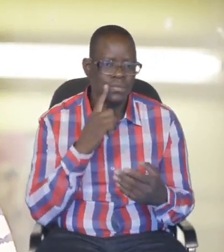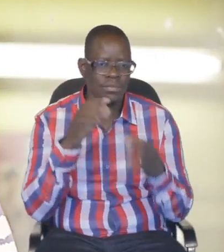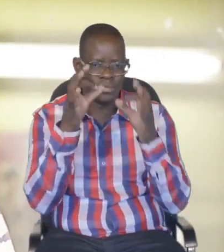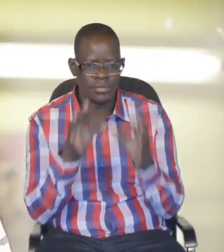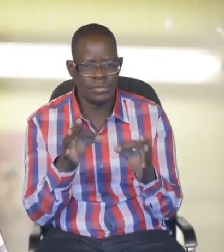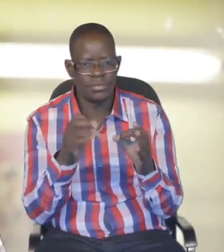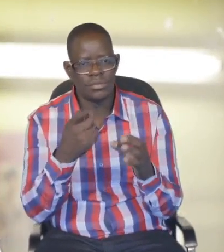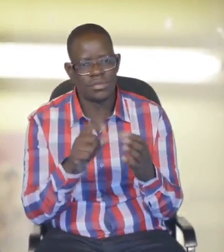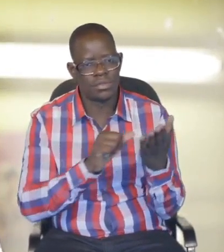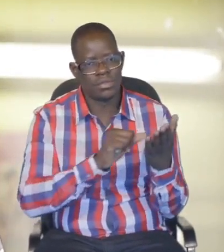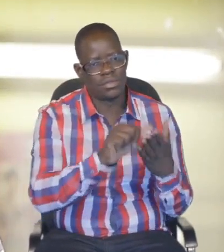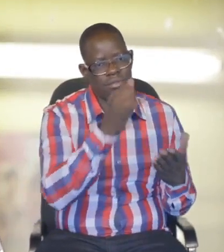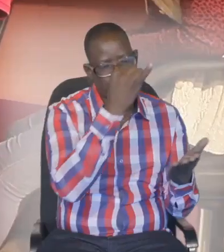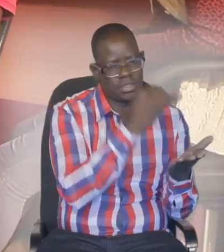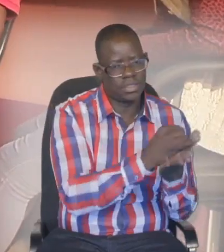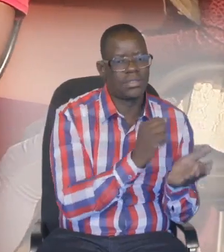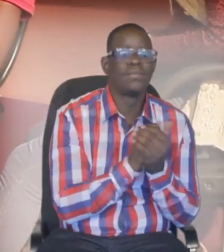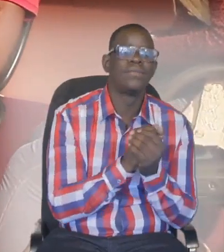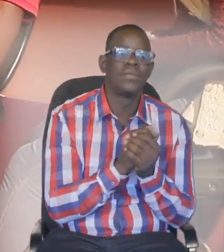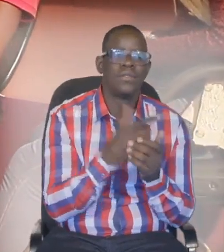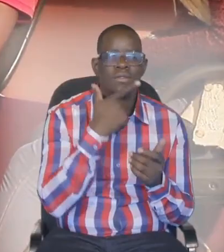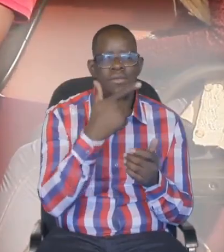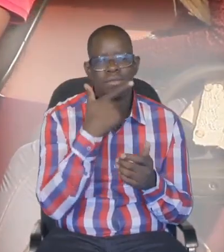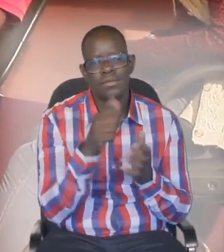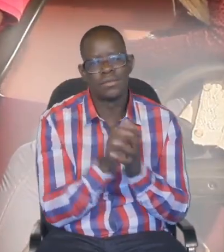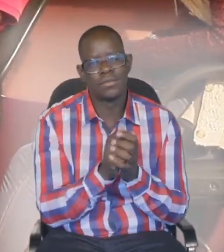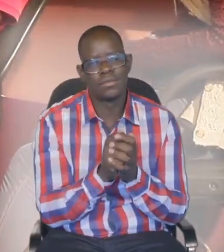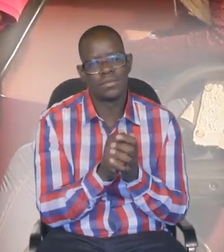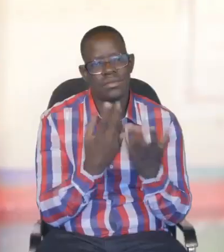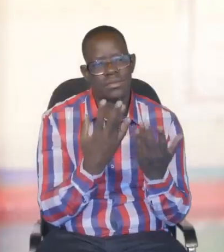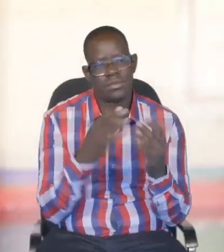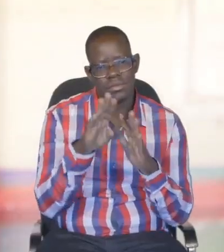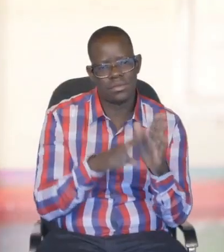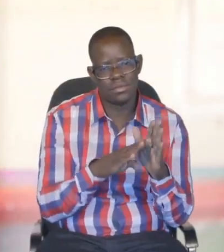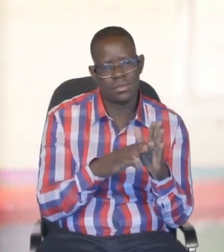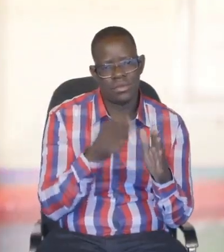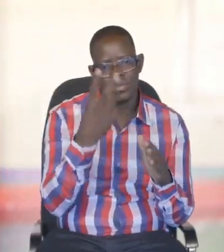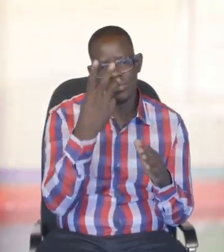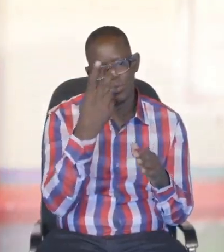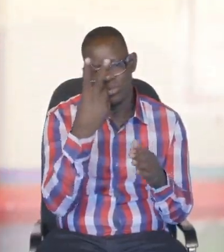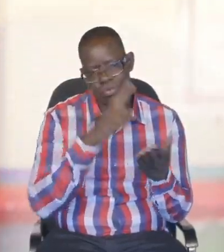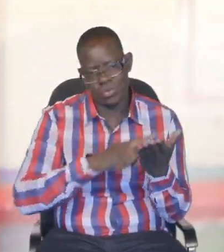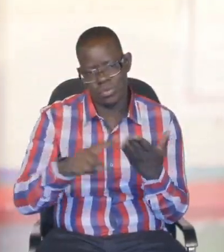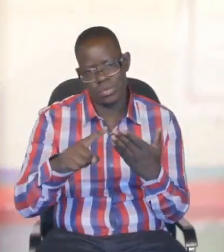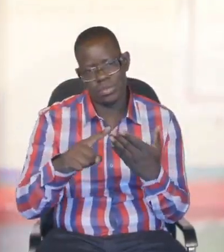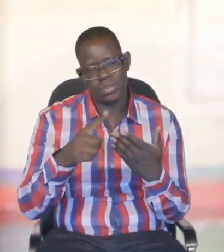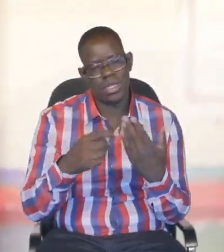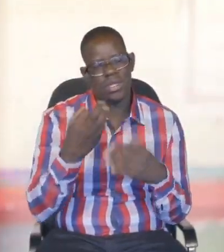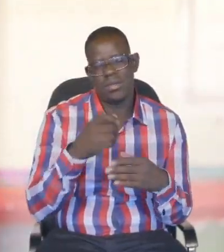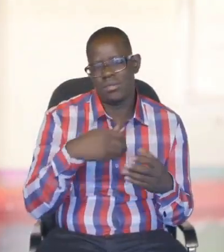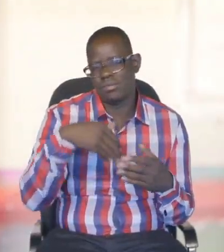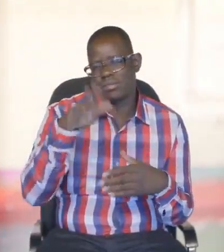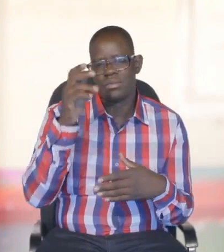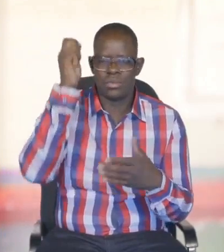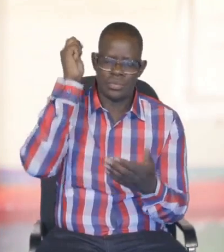so that you'll be able to pay out your creditors. Thank you, Cecil, because I'm expected to pay the account within 2 weeks. Otherwise, they'll take me to court. And